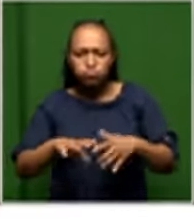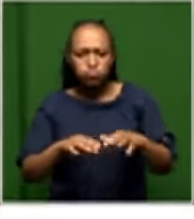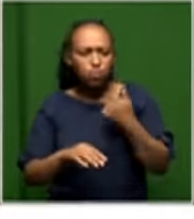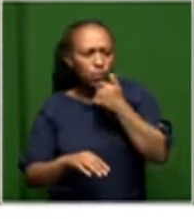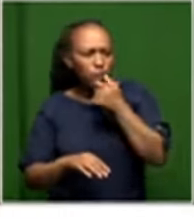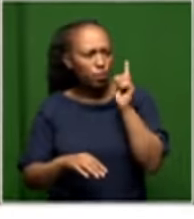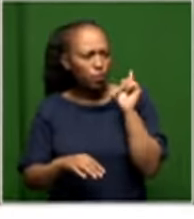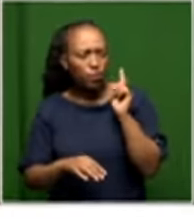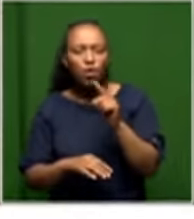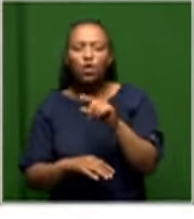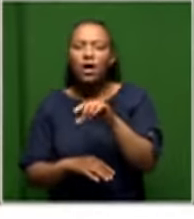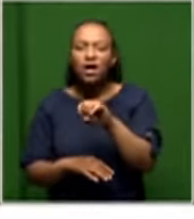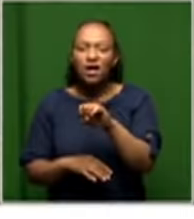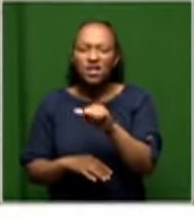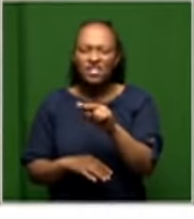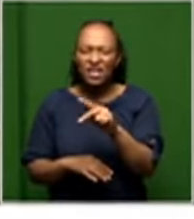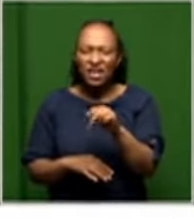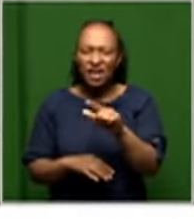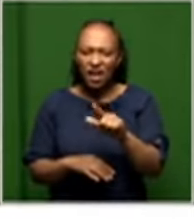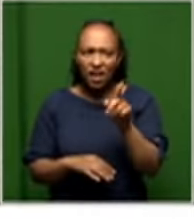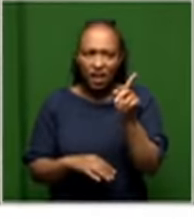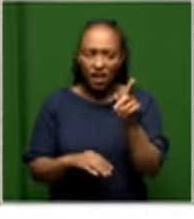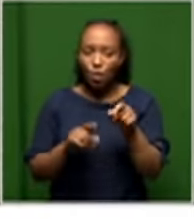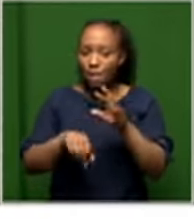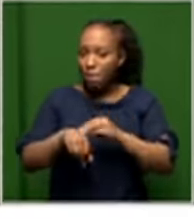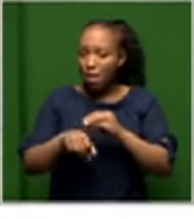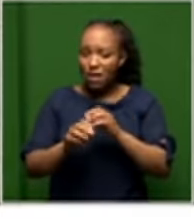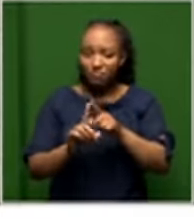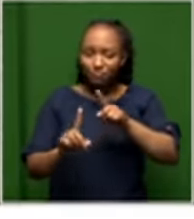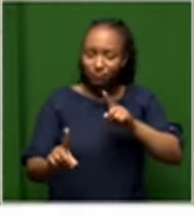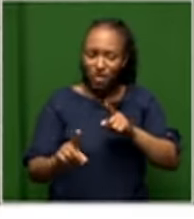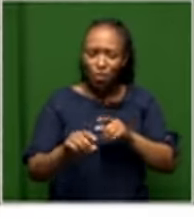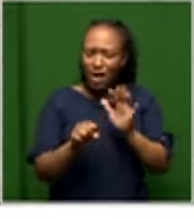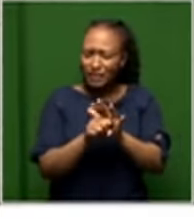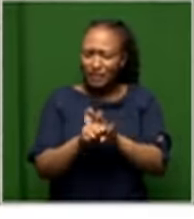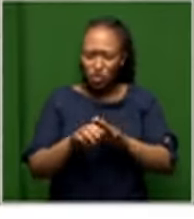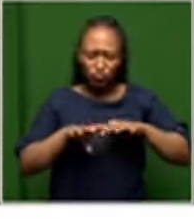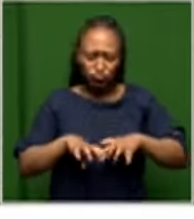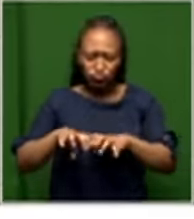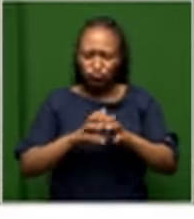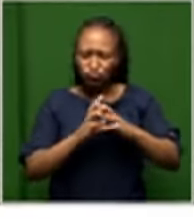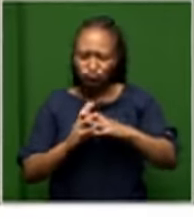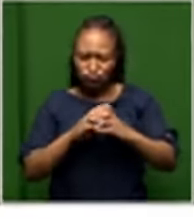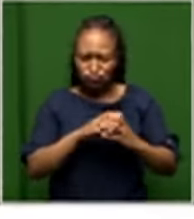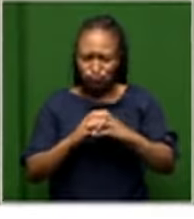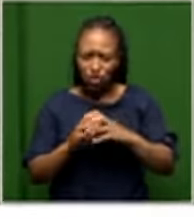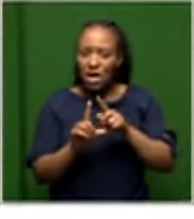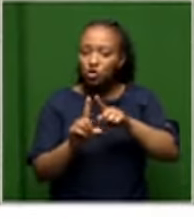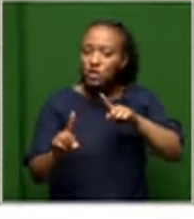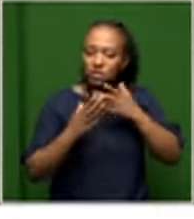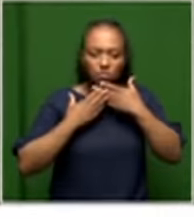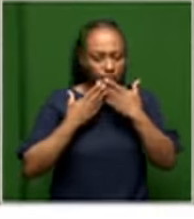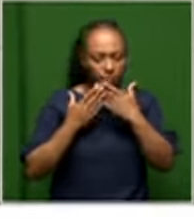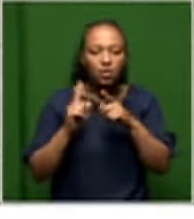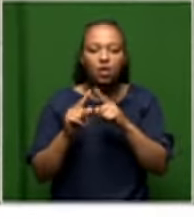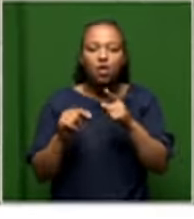times, particularly in Senegal, there were issues of social distancing. Even here at the Randburg Magistrate's Court, when this particular case was postponed to